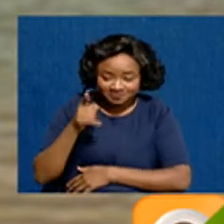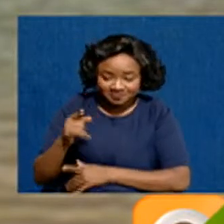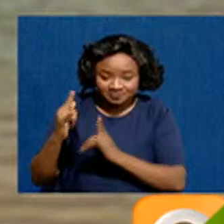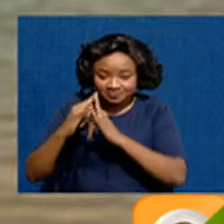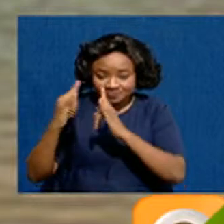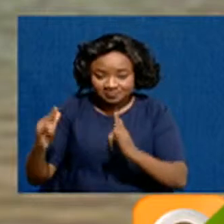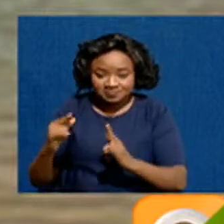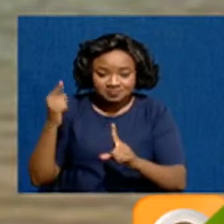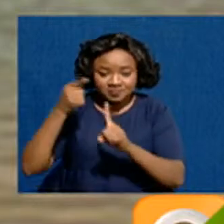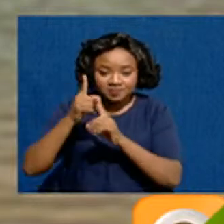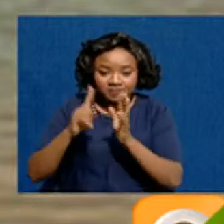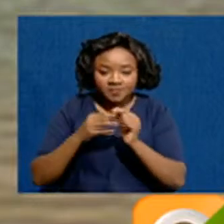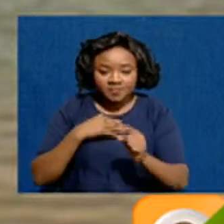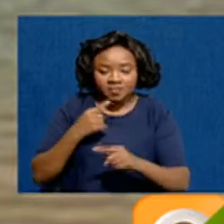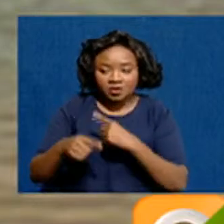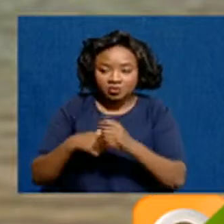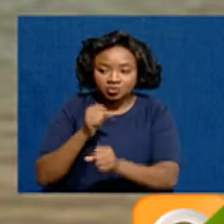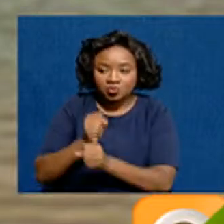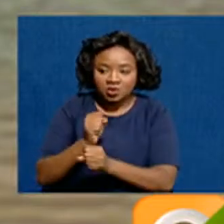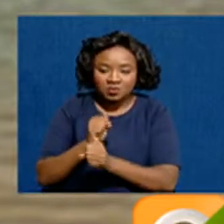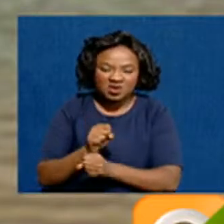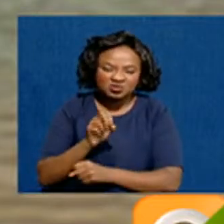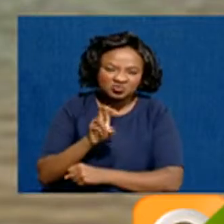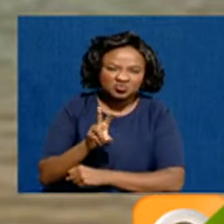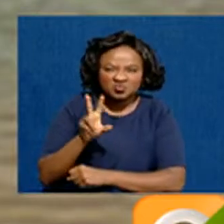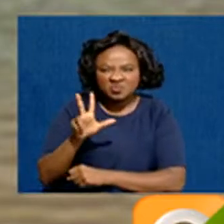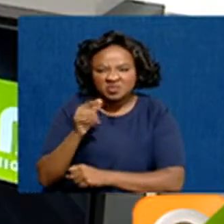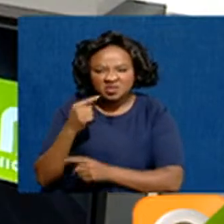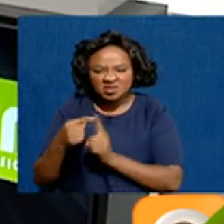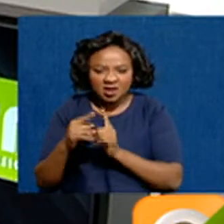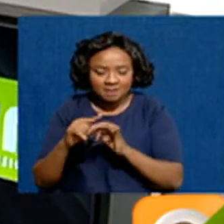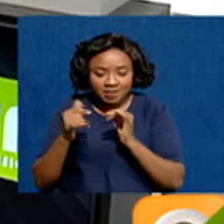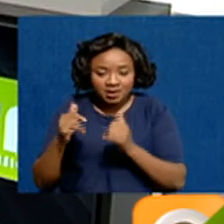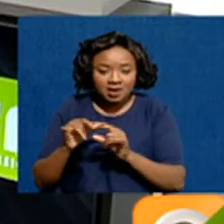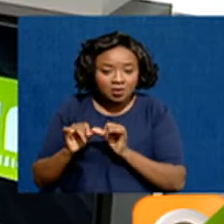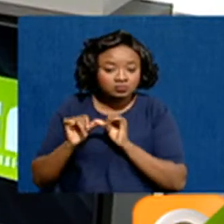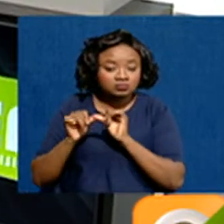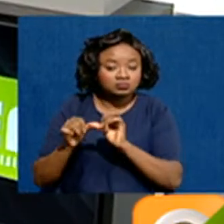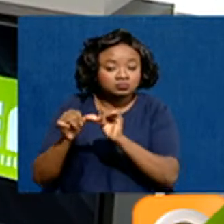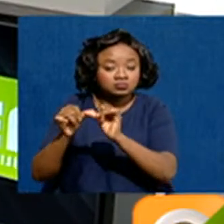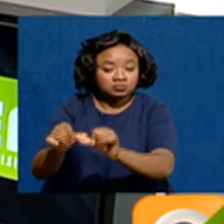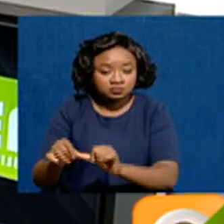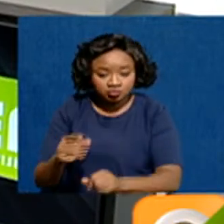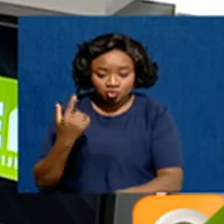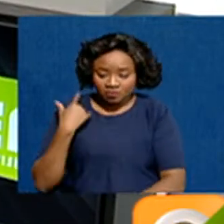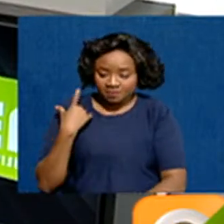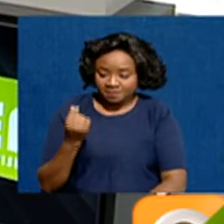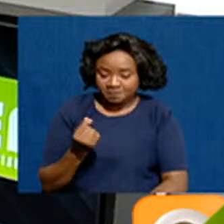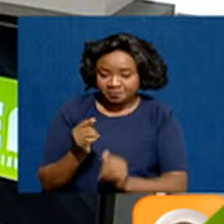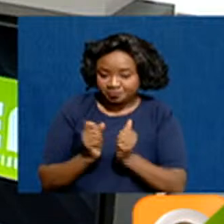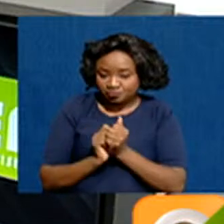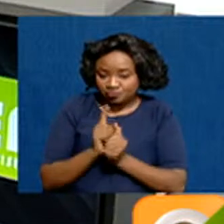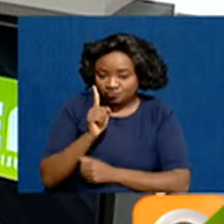2-3 years, and it has stayed for many years. So my visit in November,